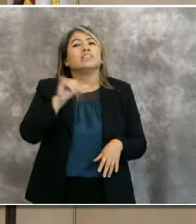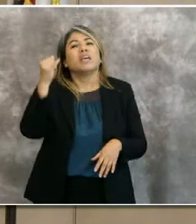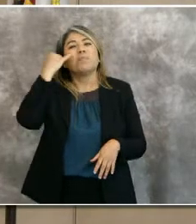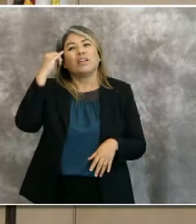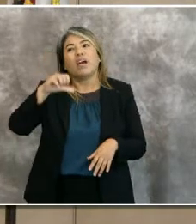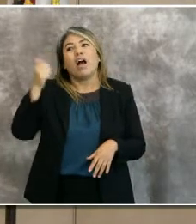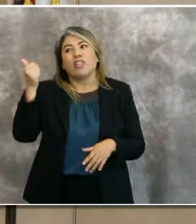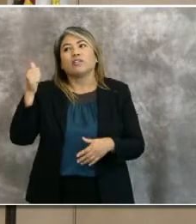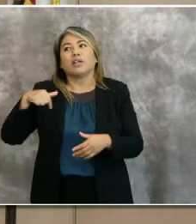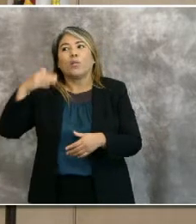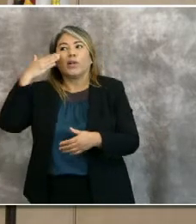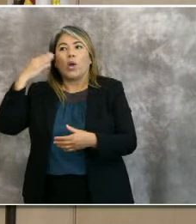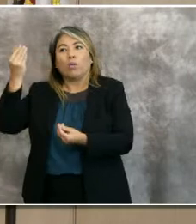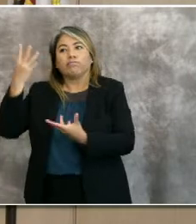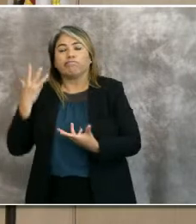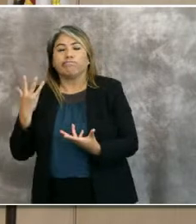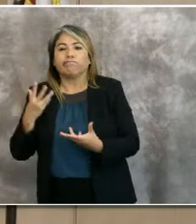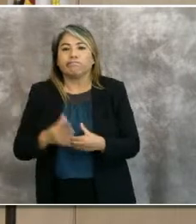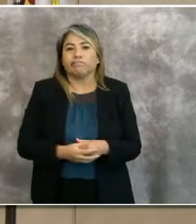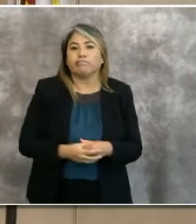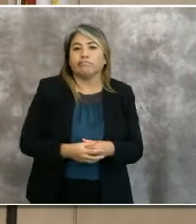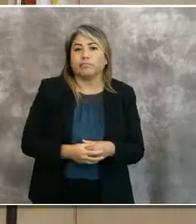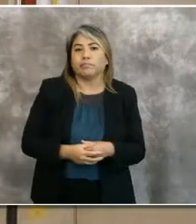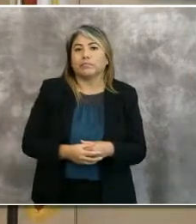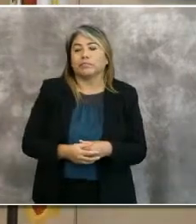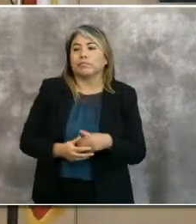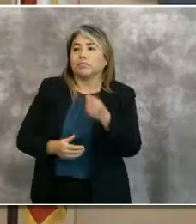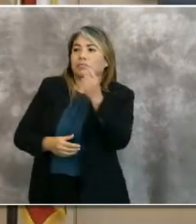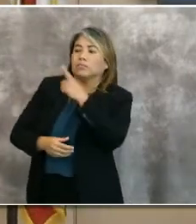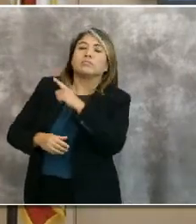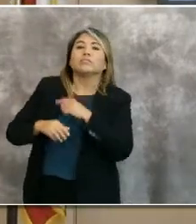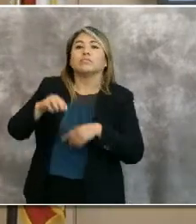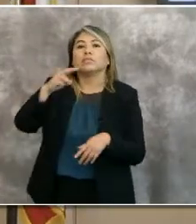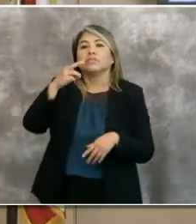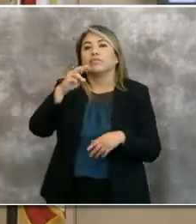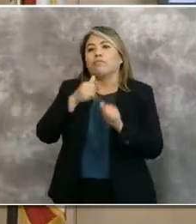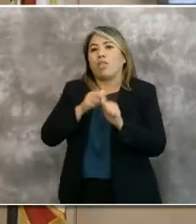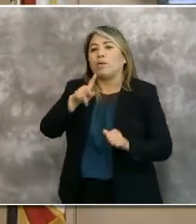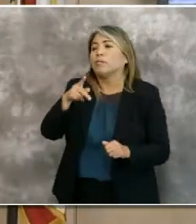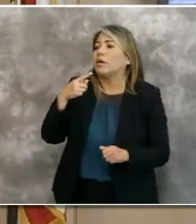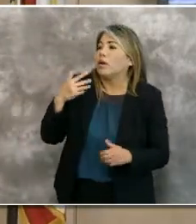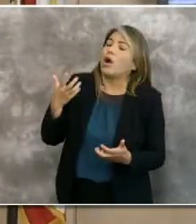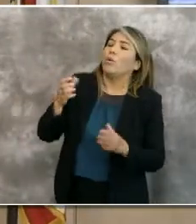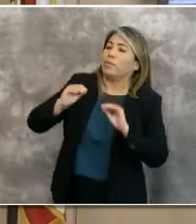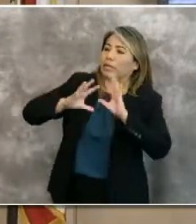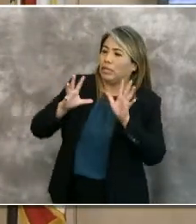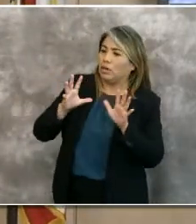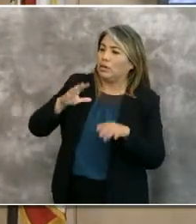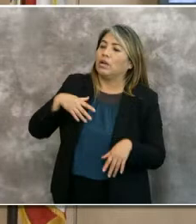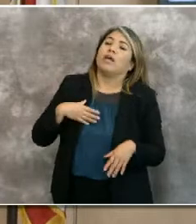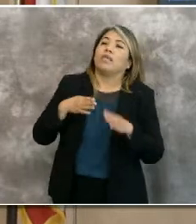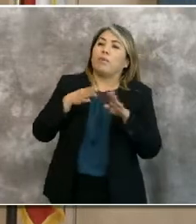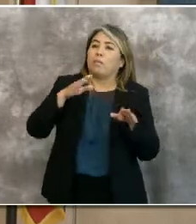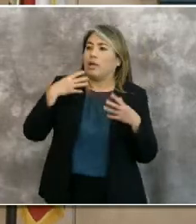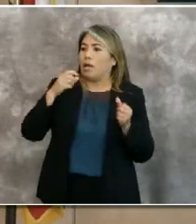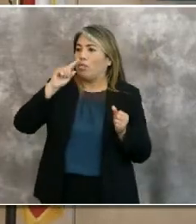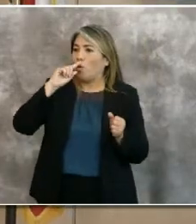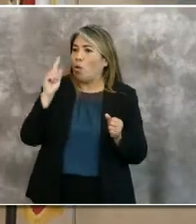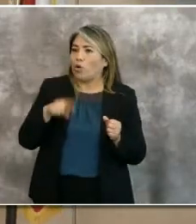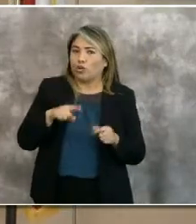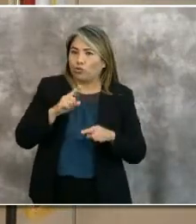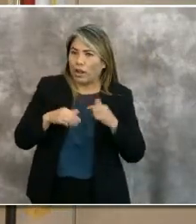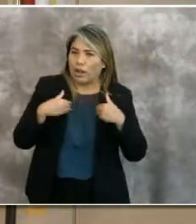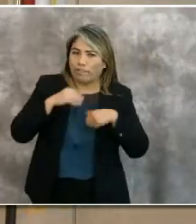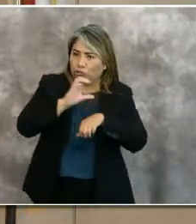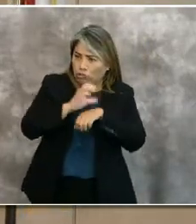been brought to our attention. And just so I'm clear, the public health order regarding church services is you can hold them